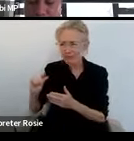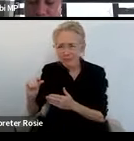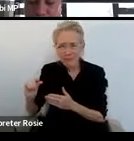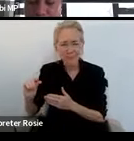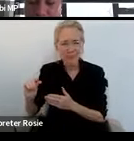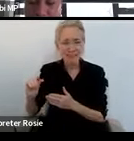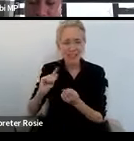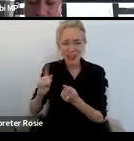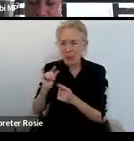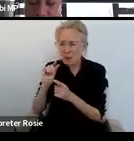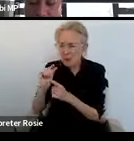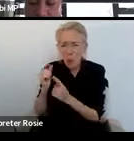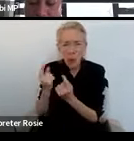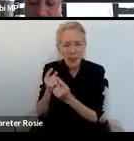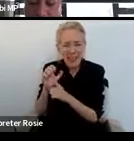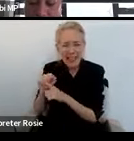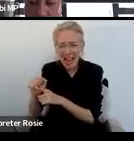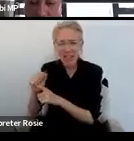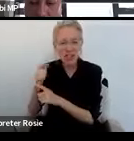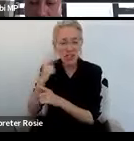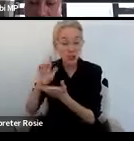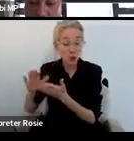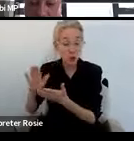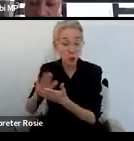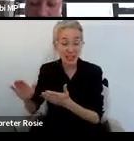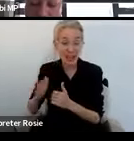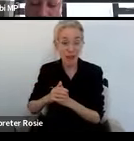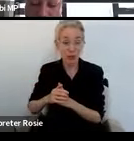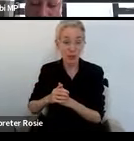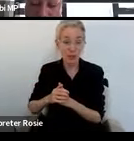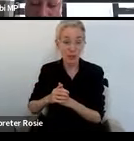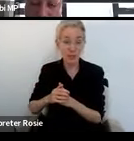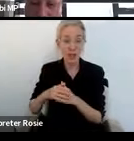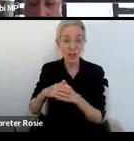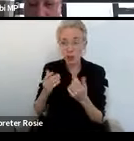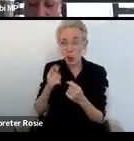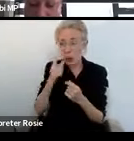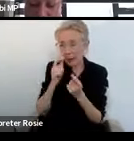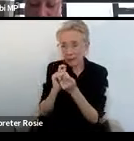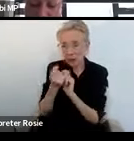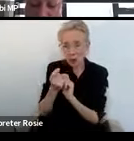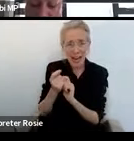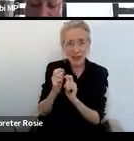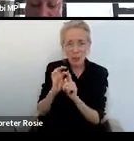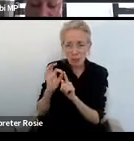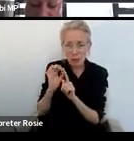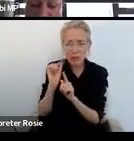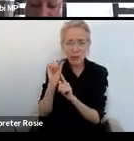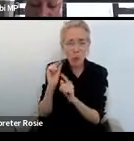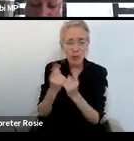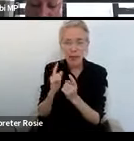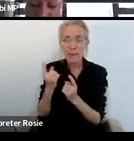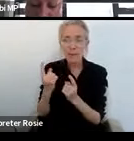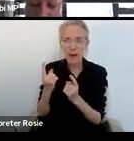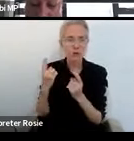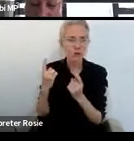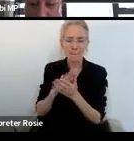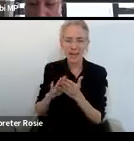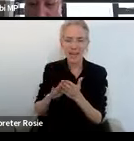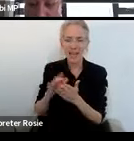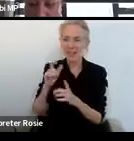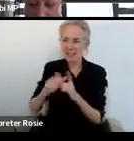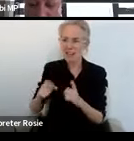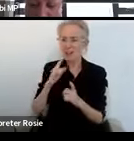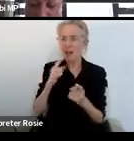and easily sorted. They are small things, but they do make a huge difference to those being impacted. There's also a